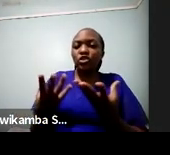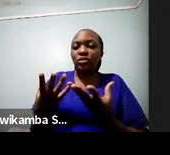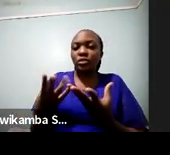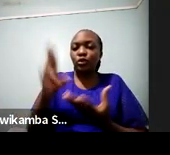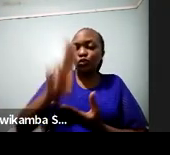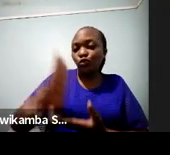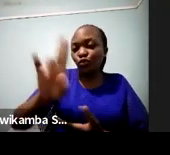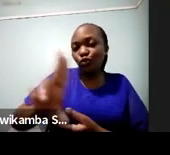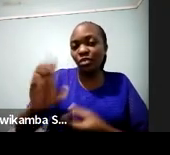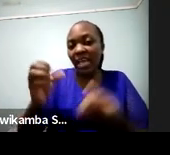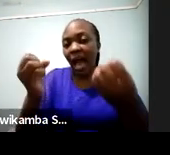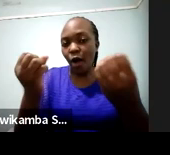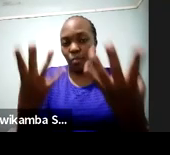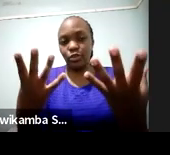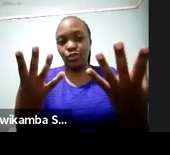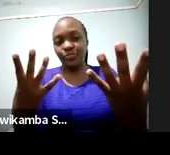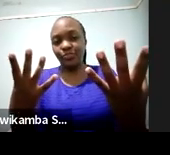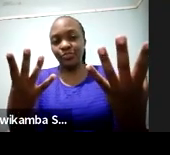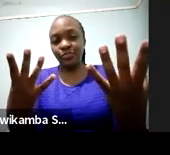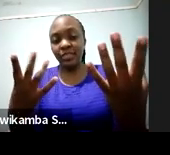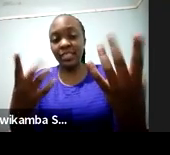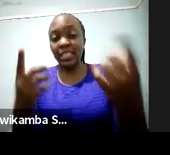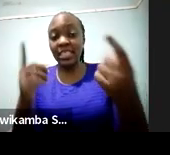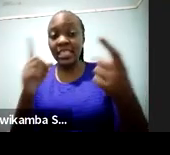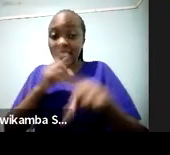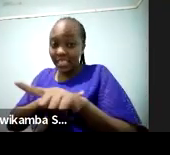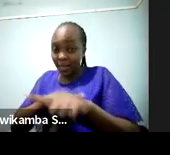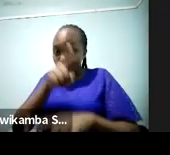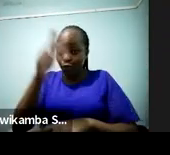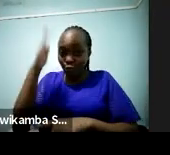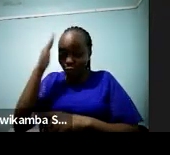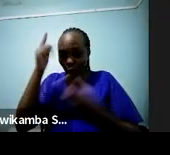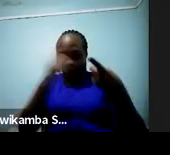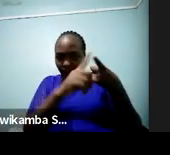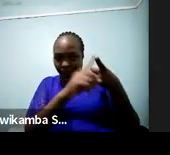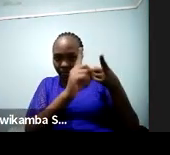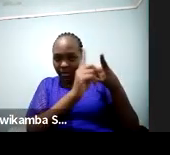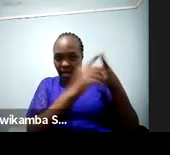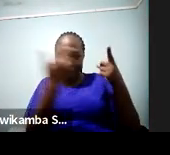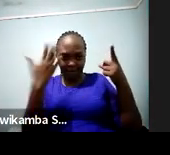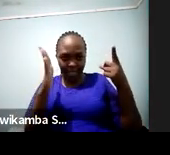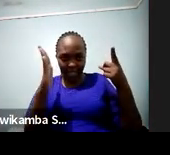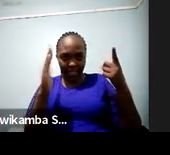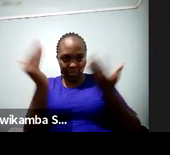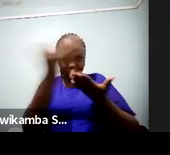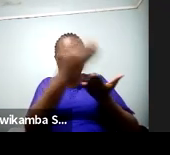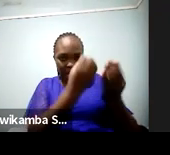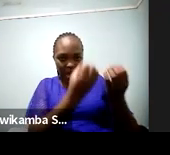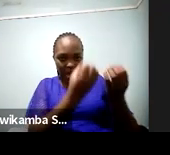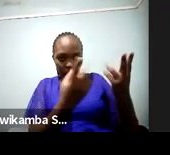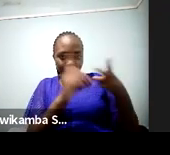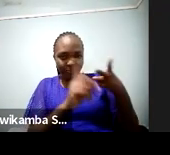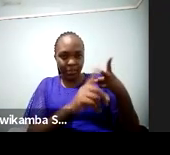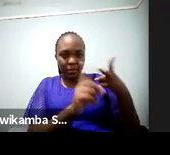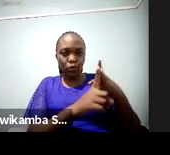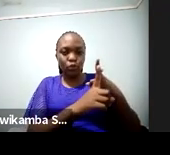start sharing it. The next thing you have to manage is the expenses. List every purchase you make in a month, but you need